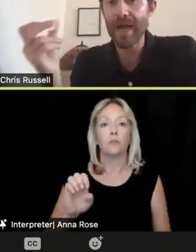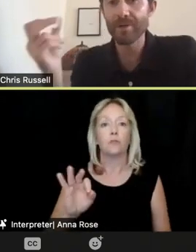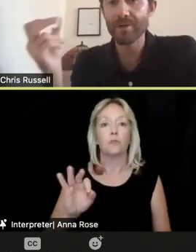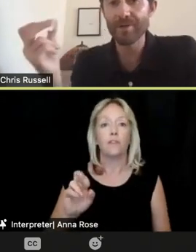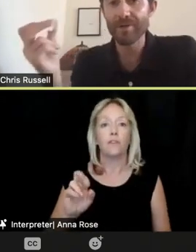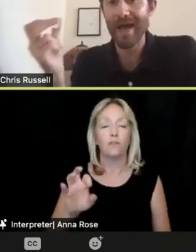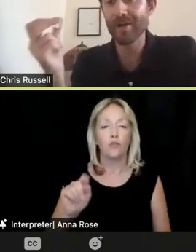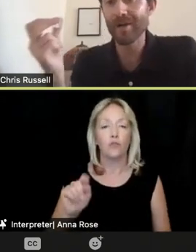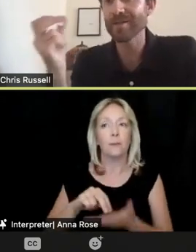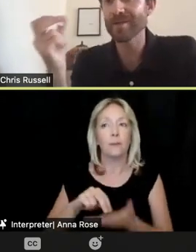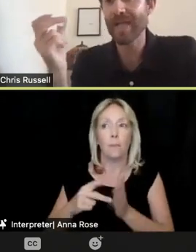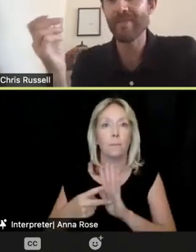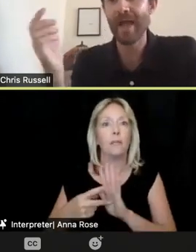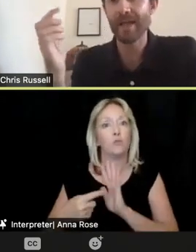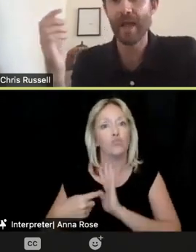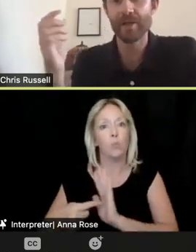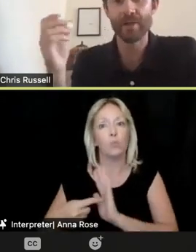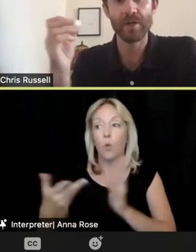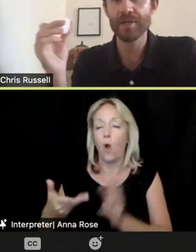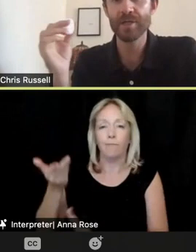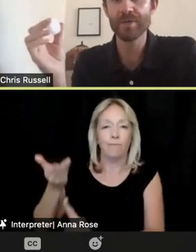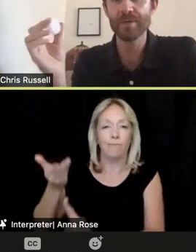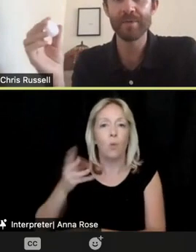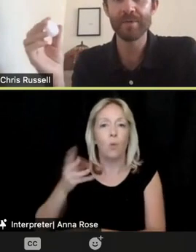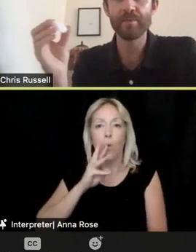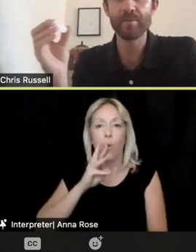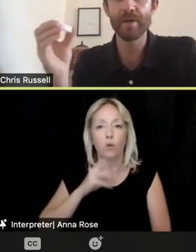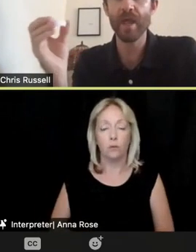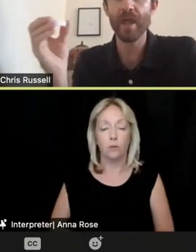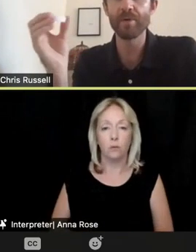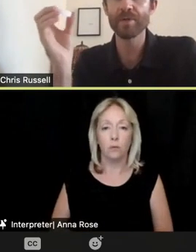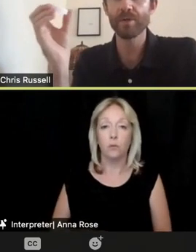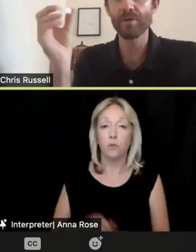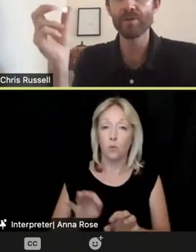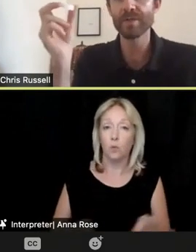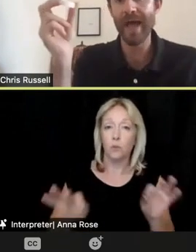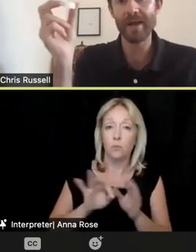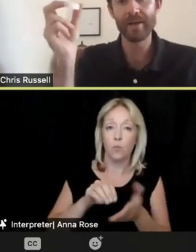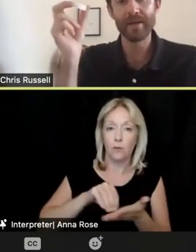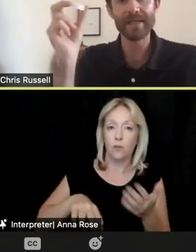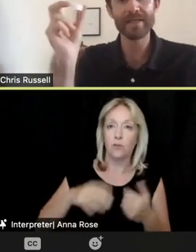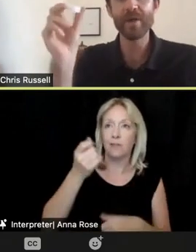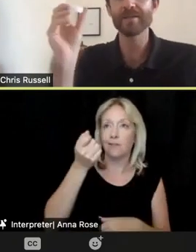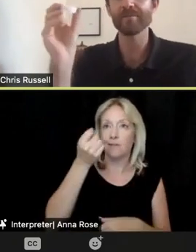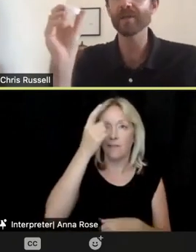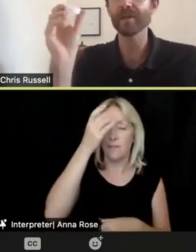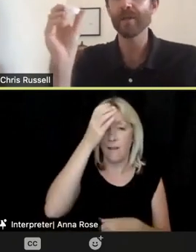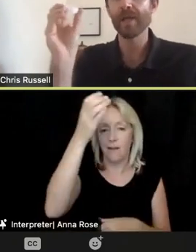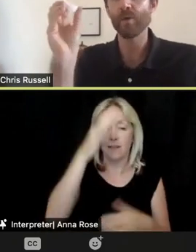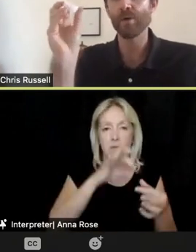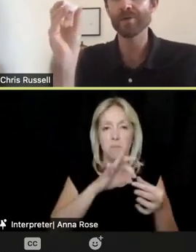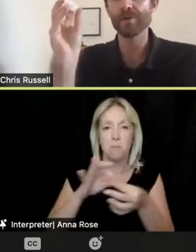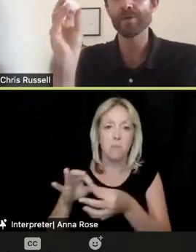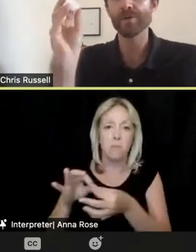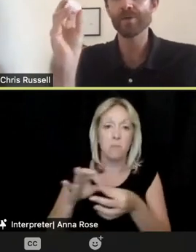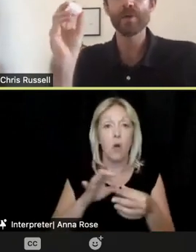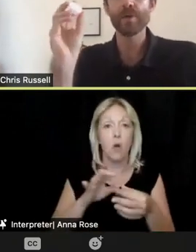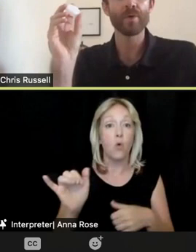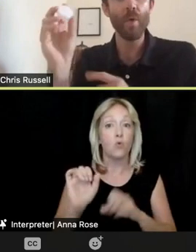does your child or student understand that connection, not just receptively, but are they able to use that expressively in